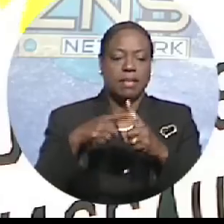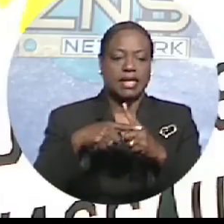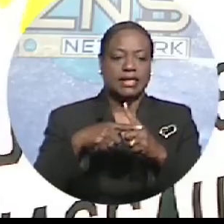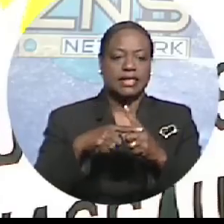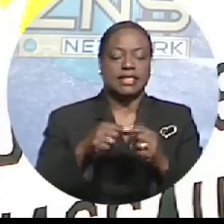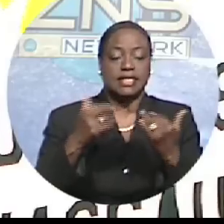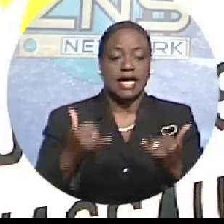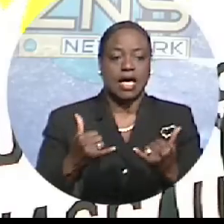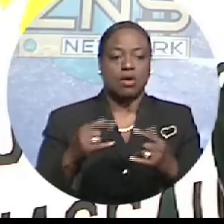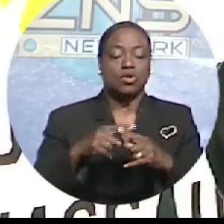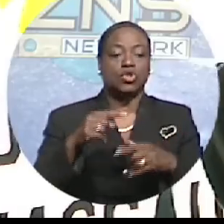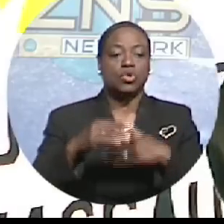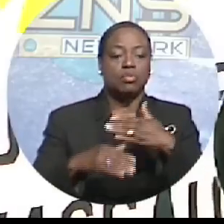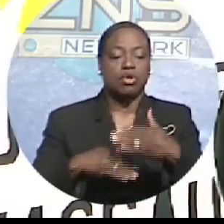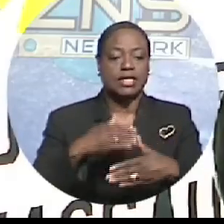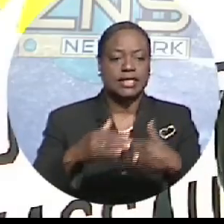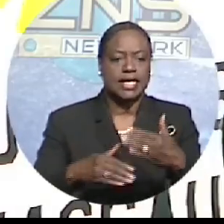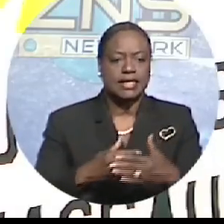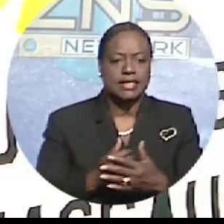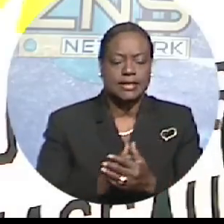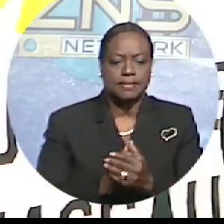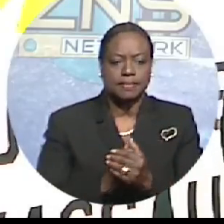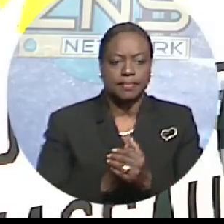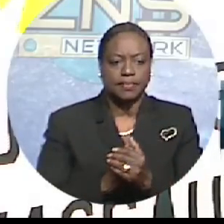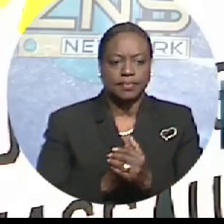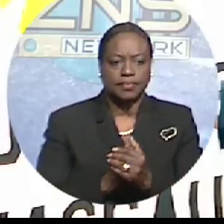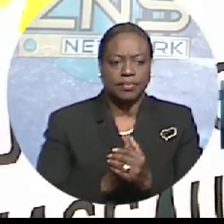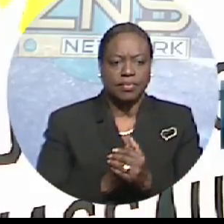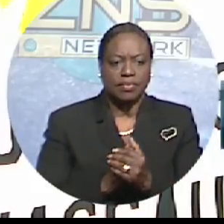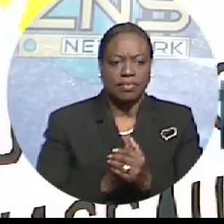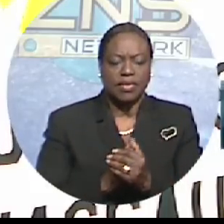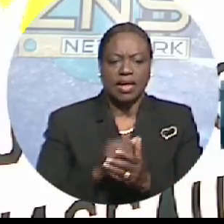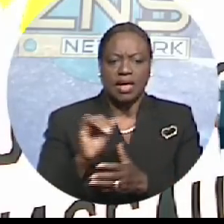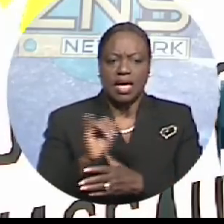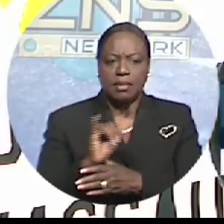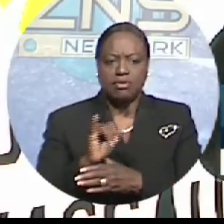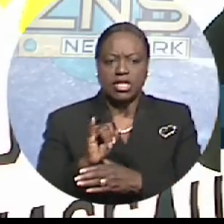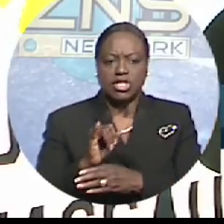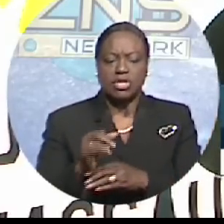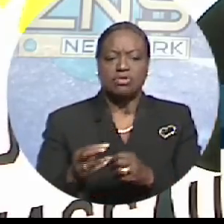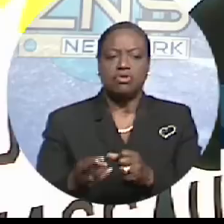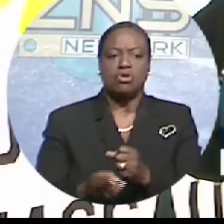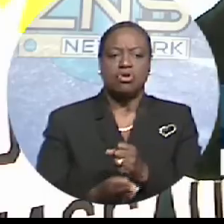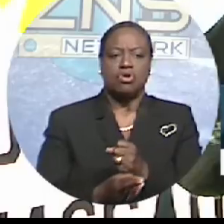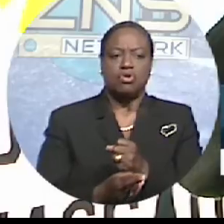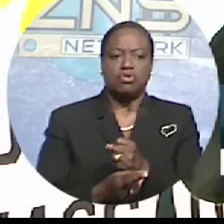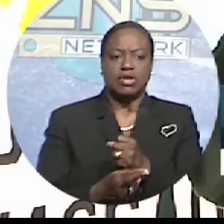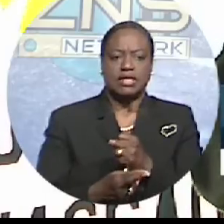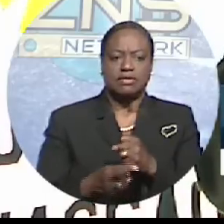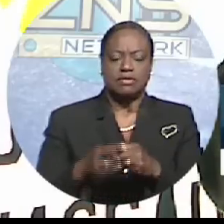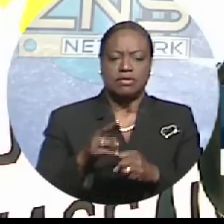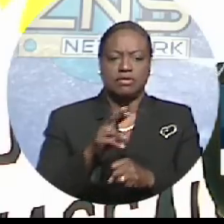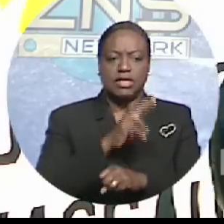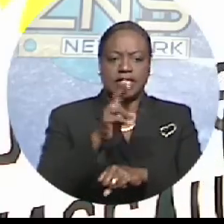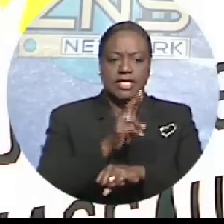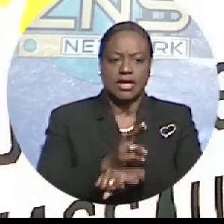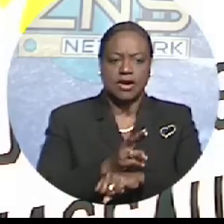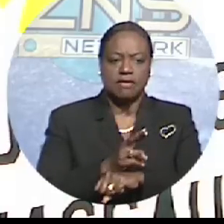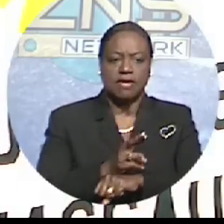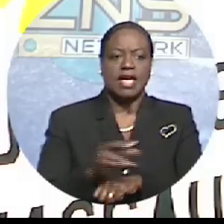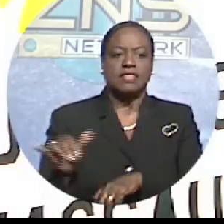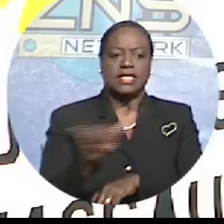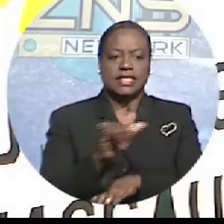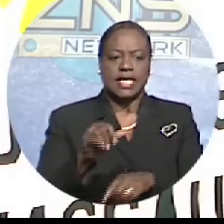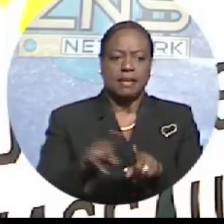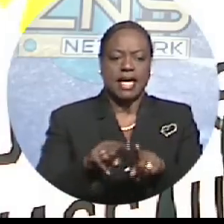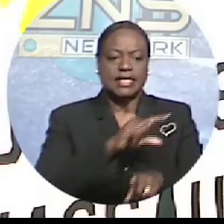of amending the law to provide for two things, an immigration reserve in the way that you have a police reserve,